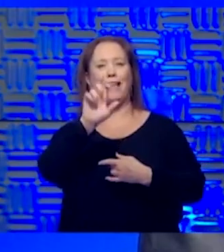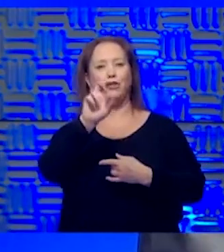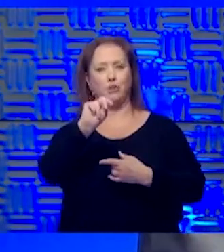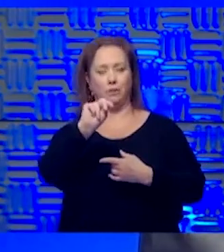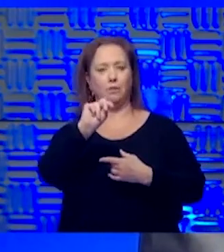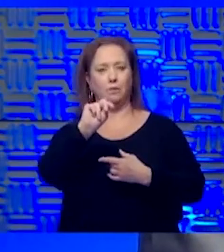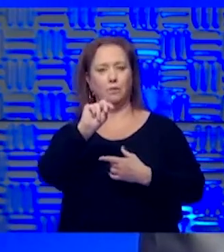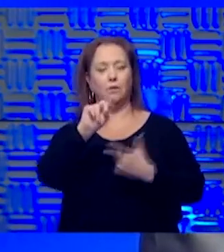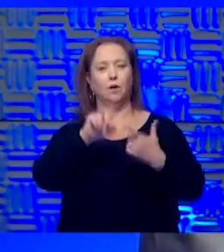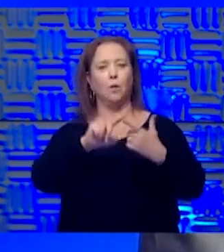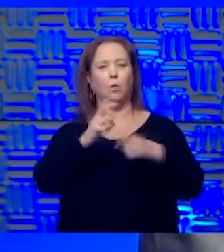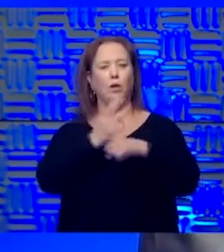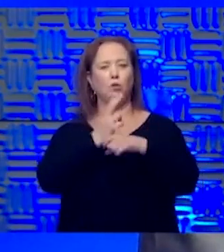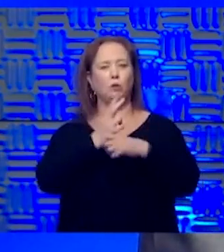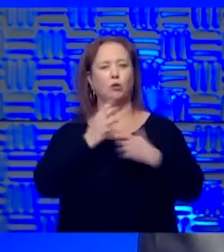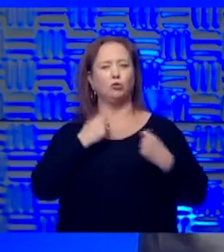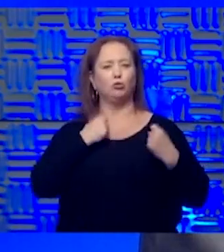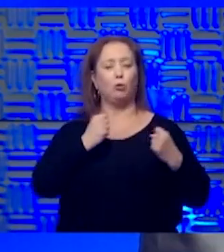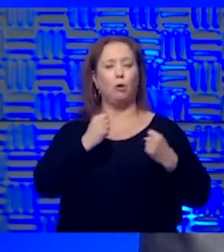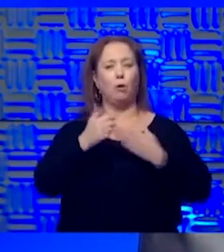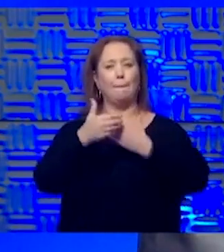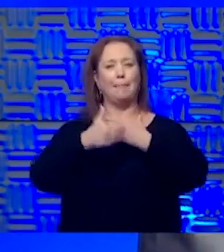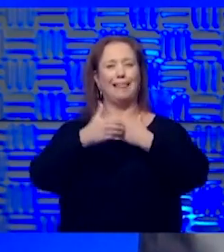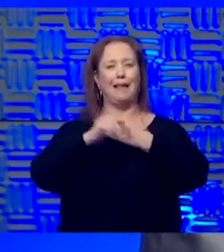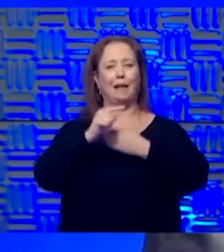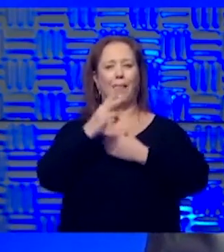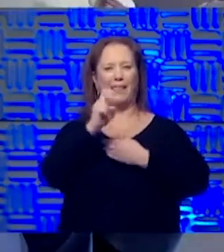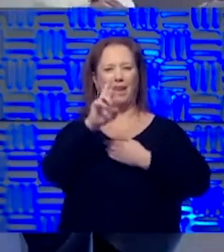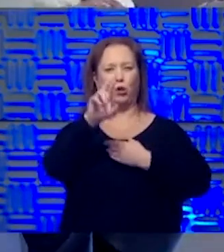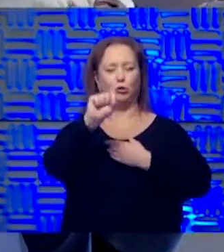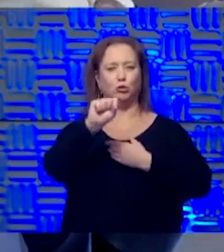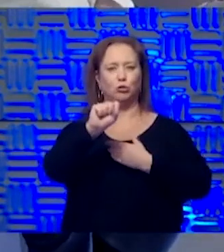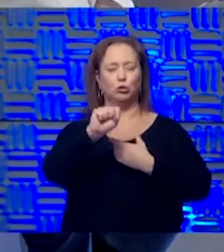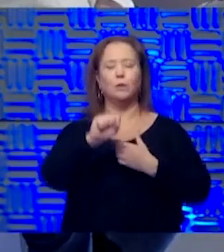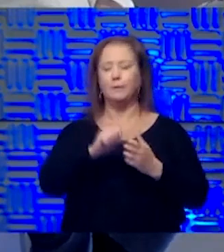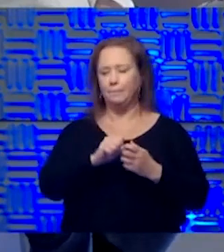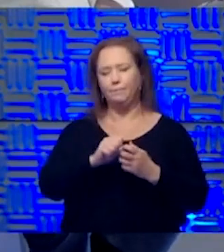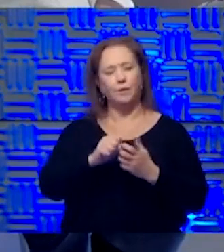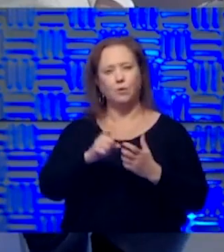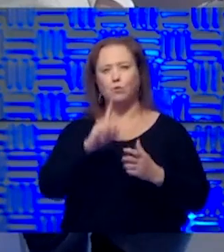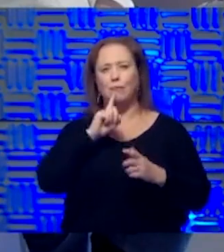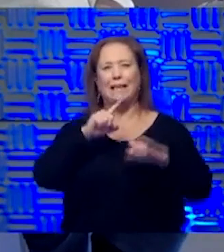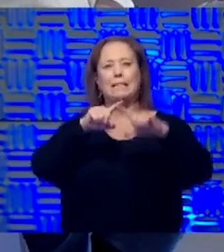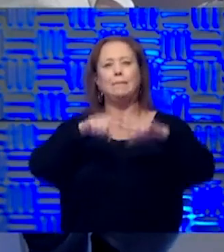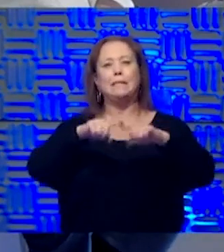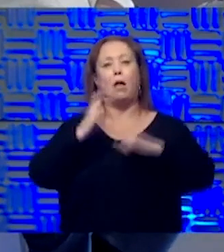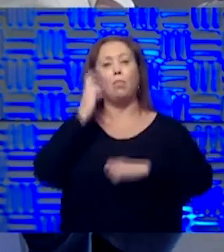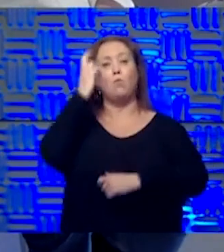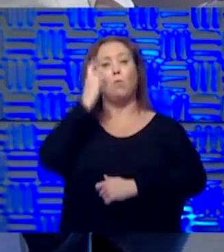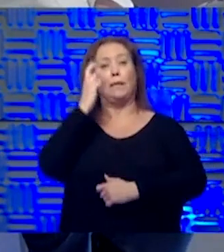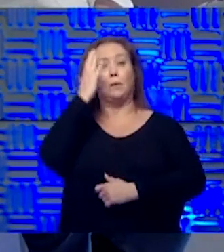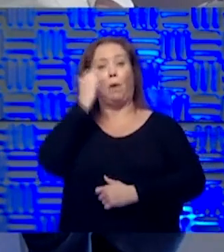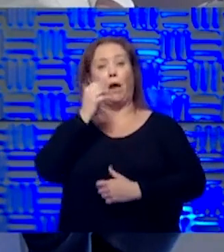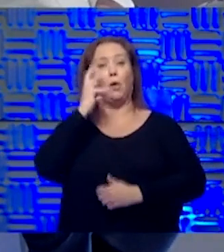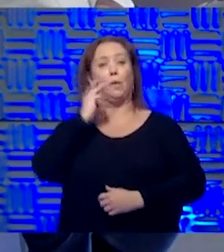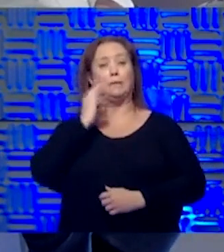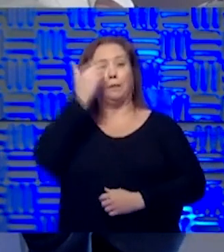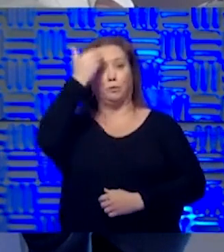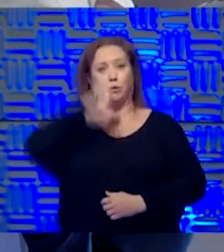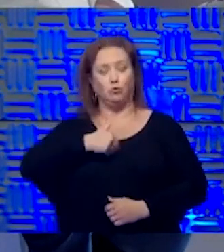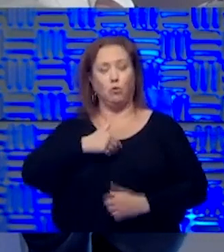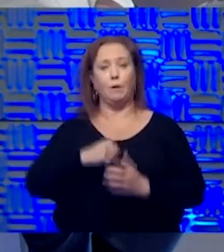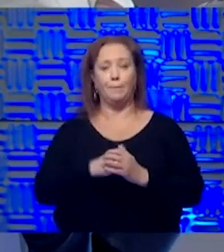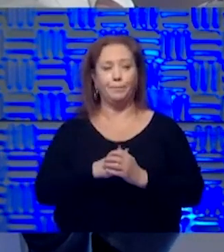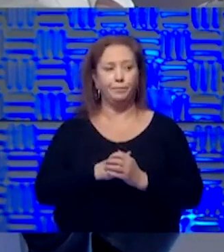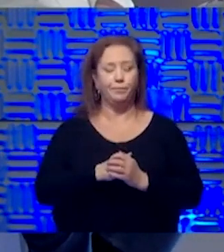tend to use a stronger blood thinner. So it all depends on the cause. Yeah, so and all important rules. So other questions?